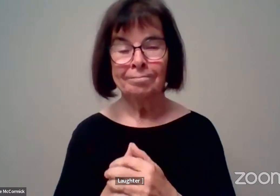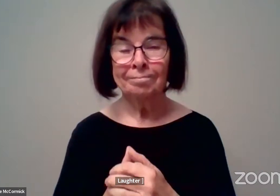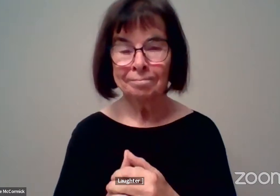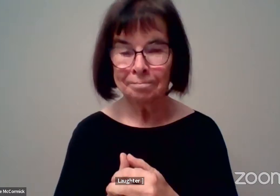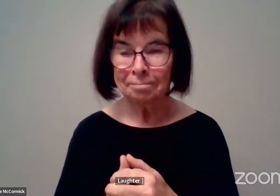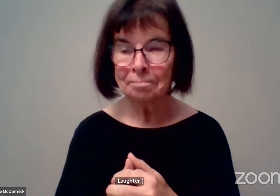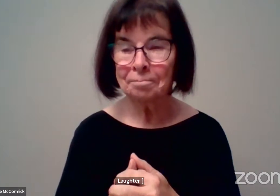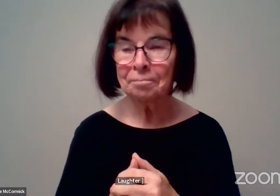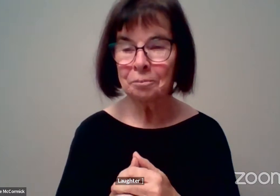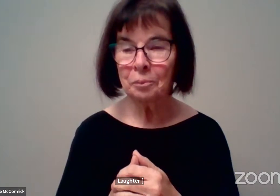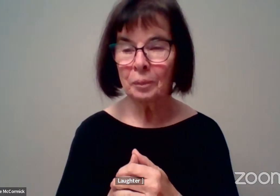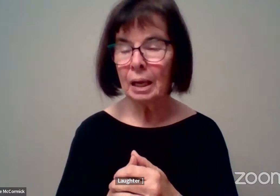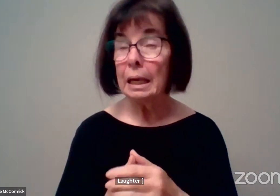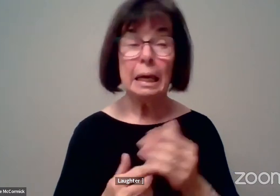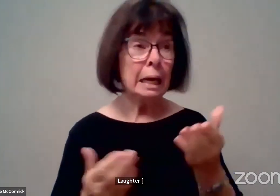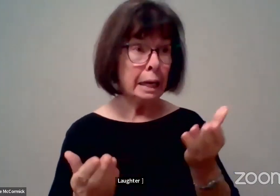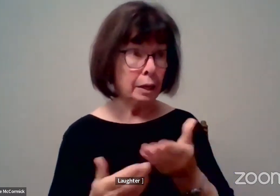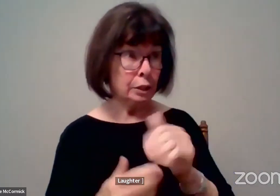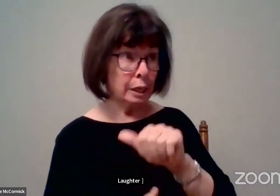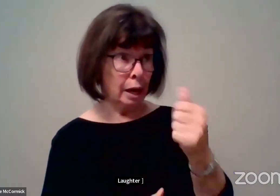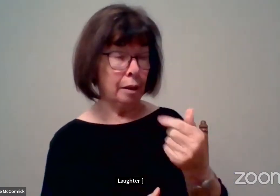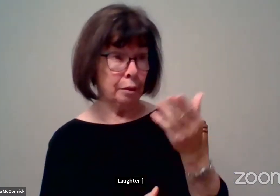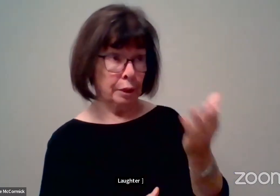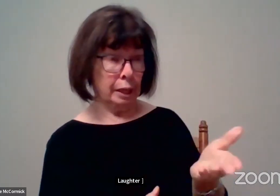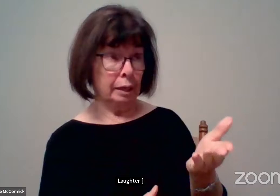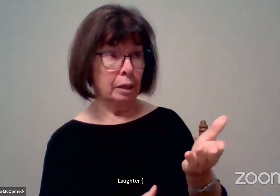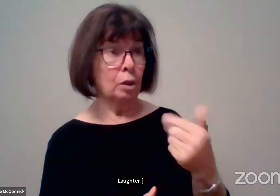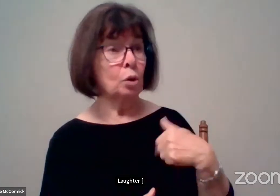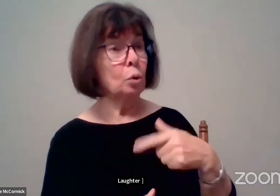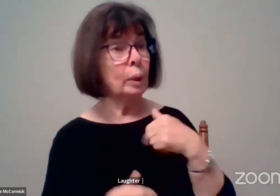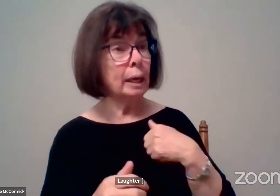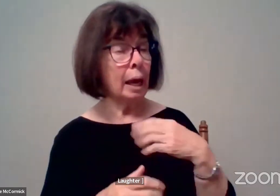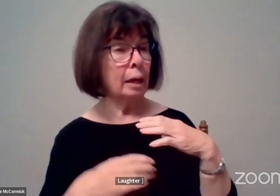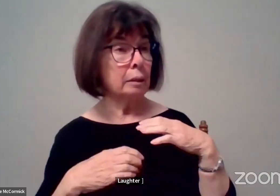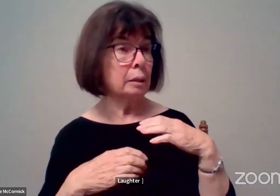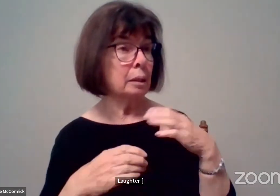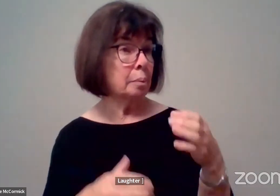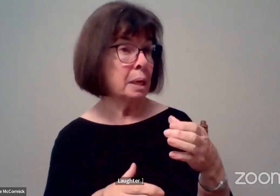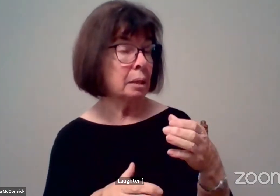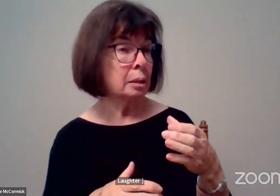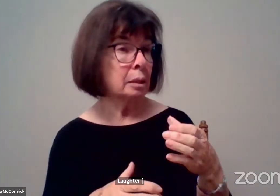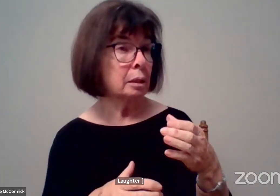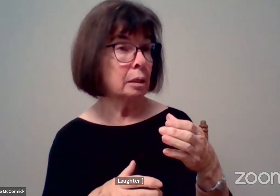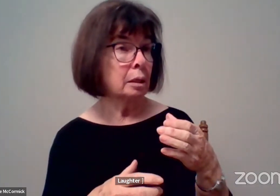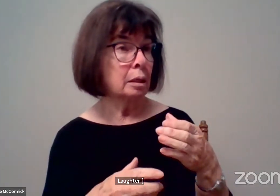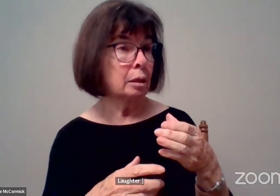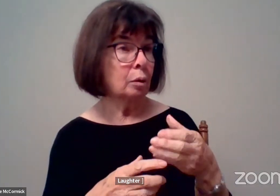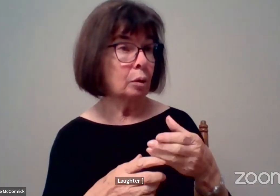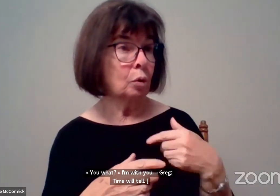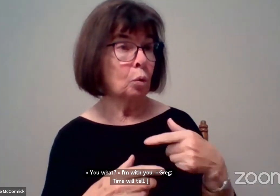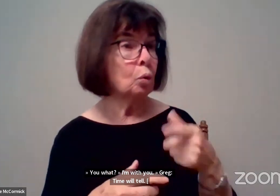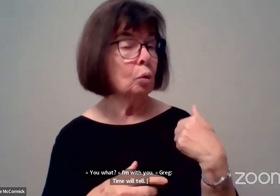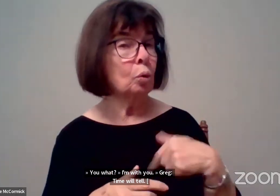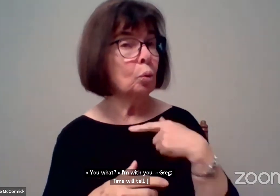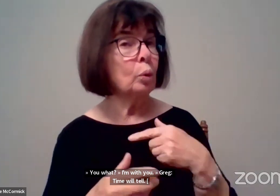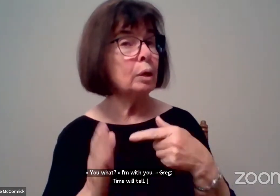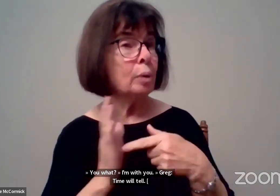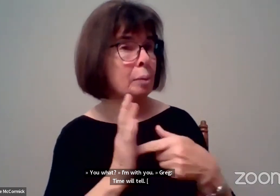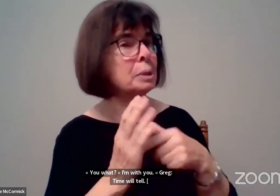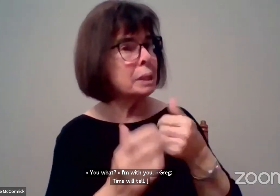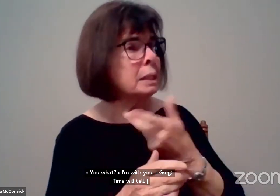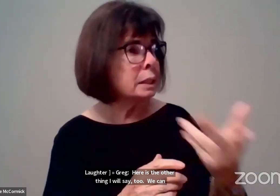I think here's the other thing I would say too, is that we can probably commit from the African American Response Circle side of this, because we represent several organizations,